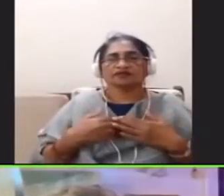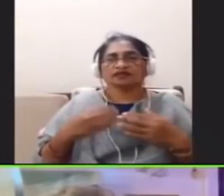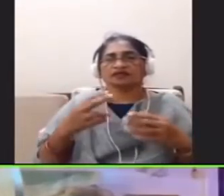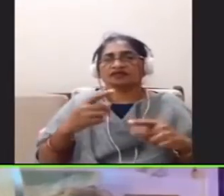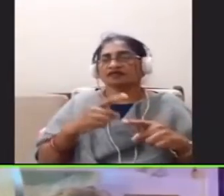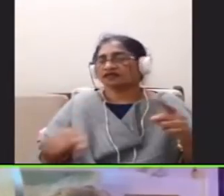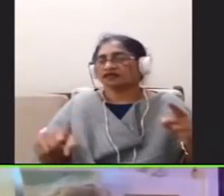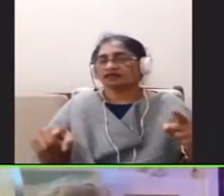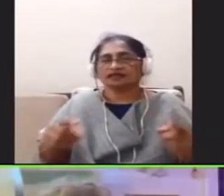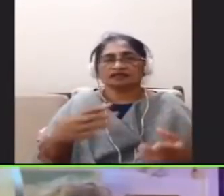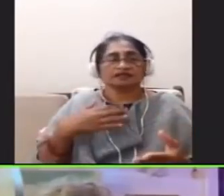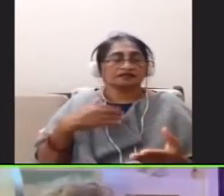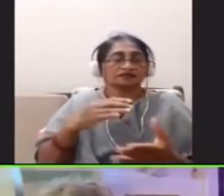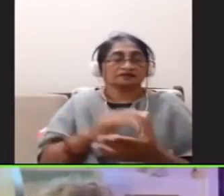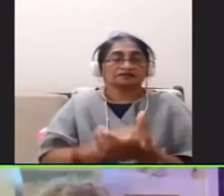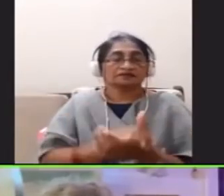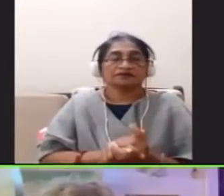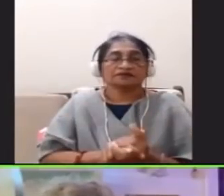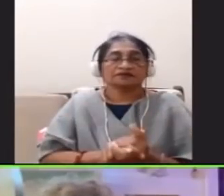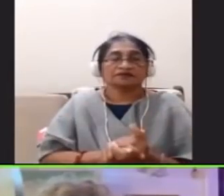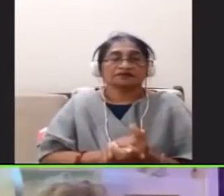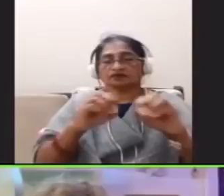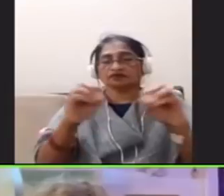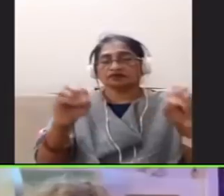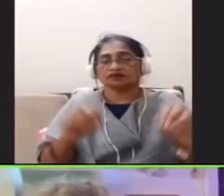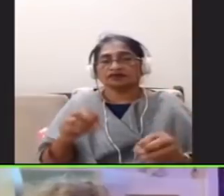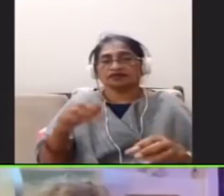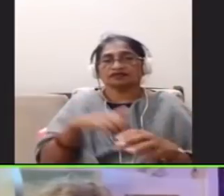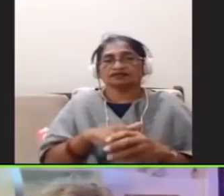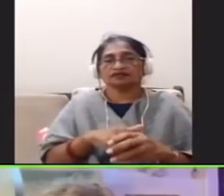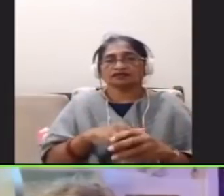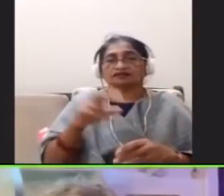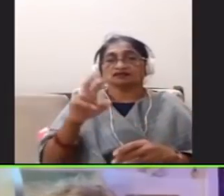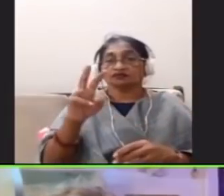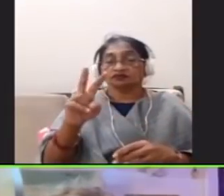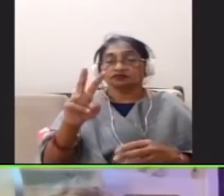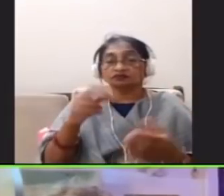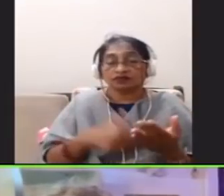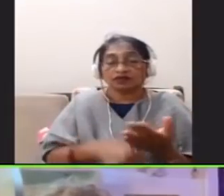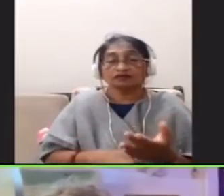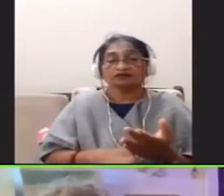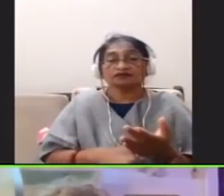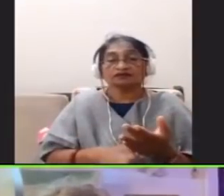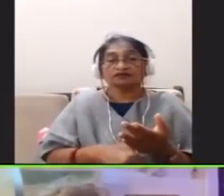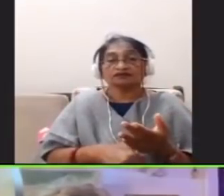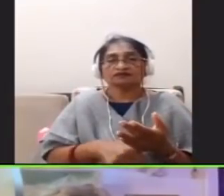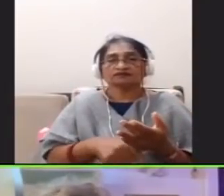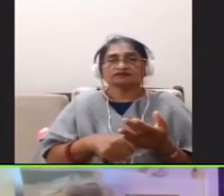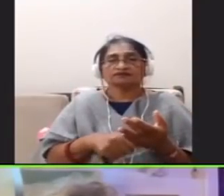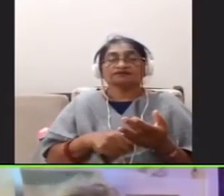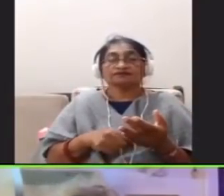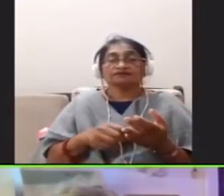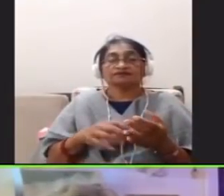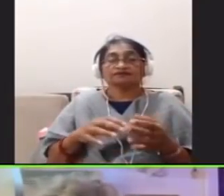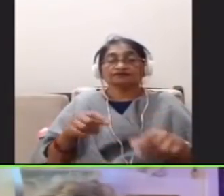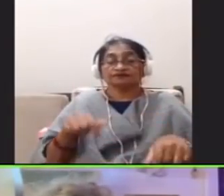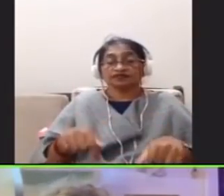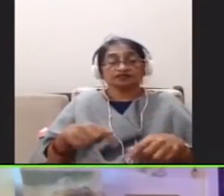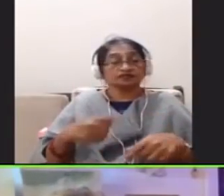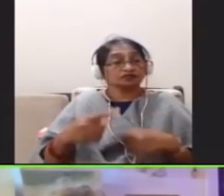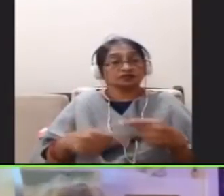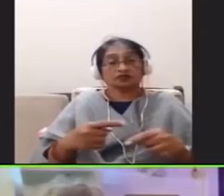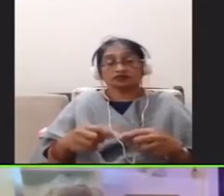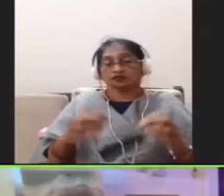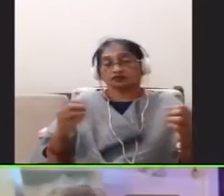this organized in 2 months. I'm completely blown away by that. And it's, this is going to go from